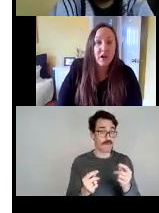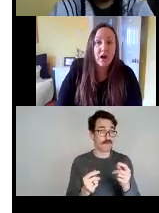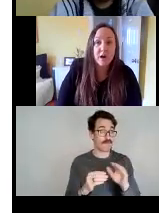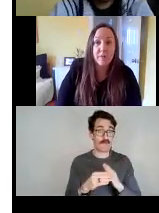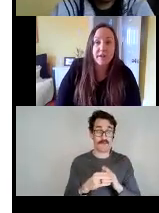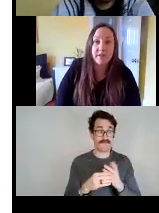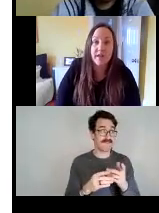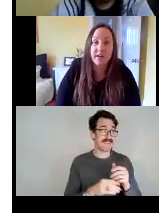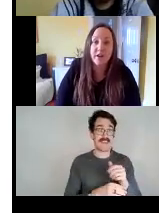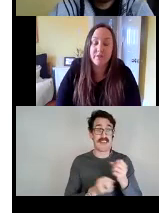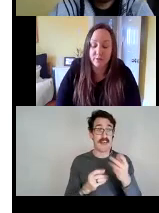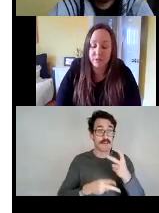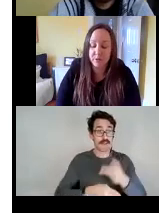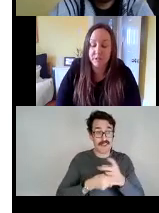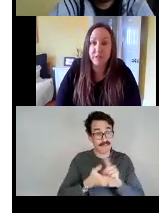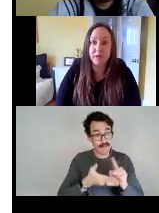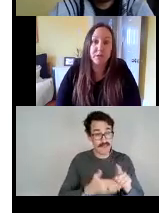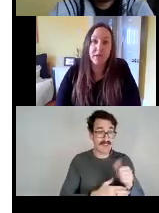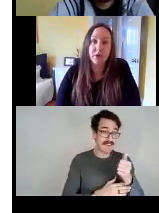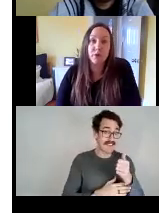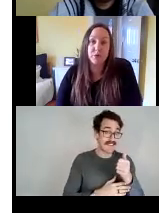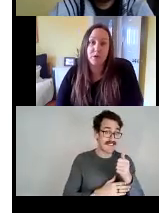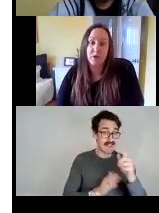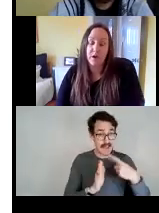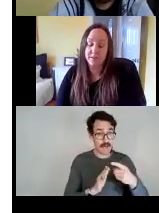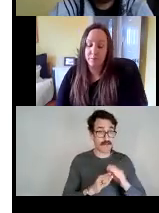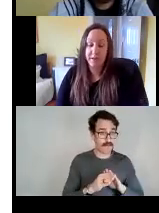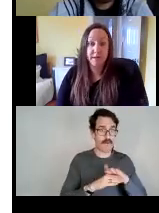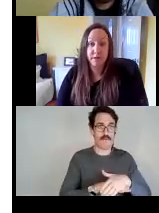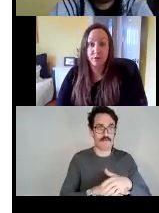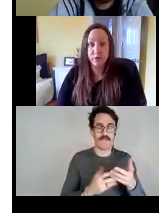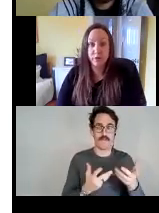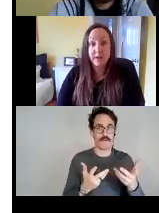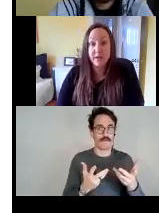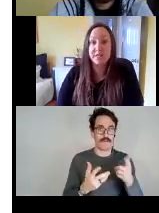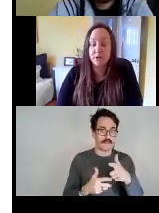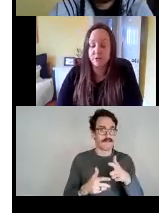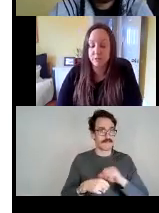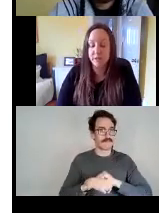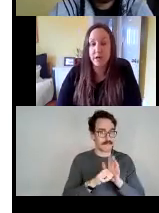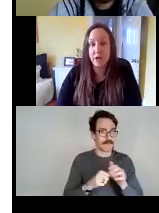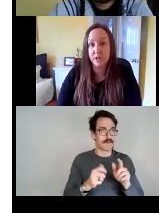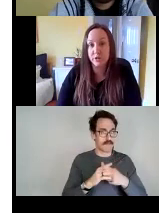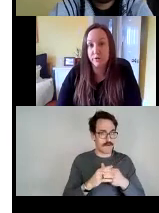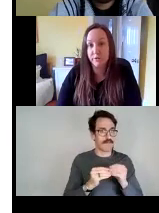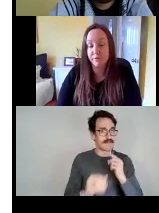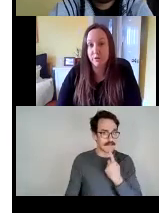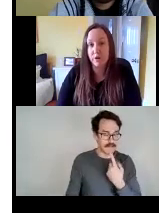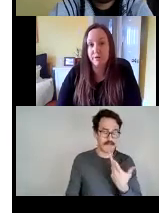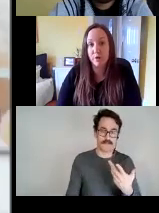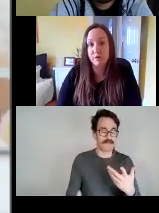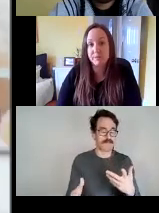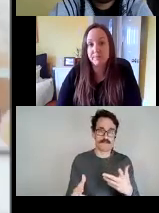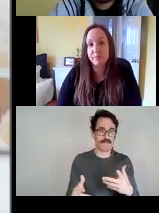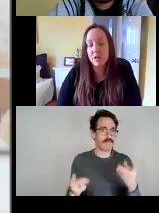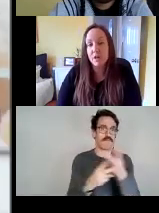week. And that caregiving responsibility really grew as the pandemic grew, and it continues to be a challenge for a lot